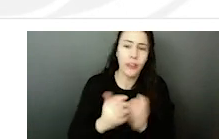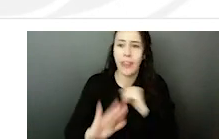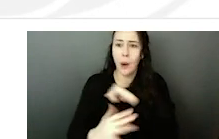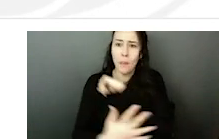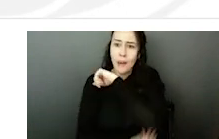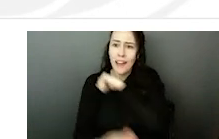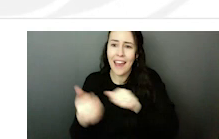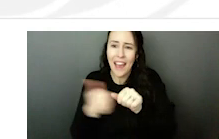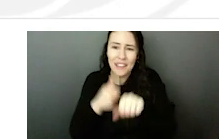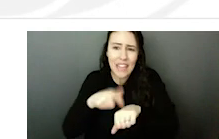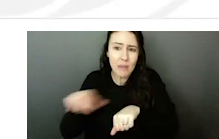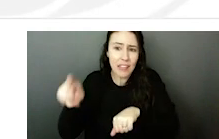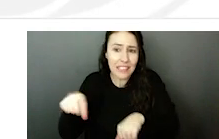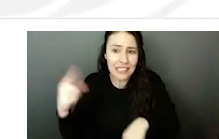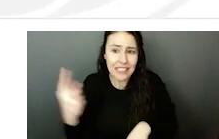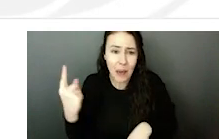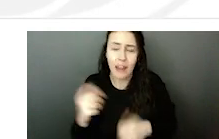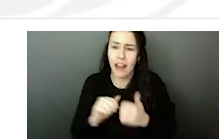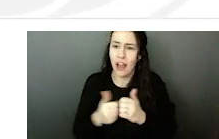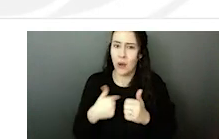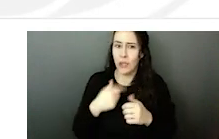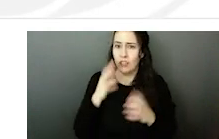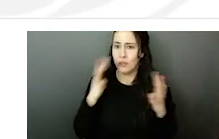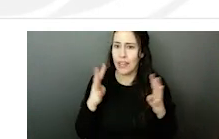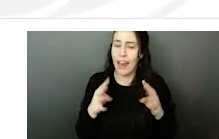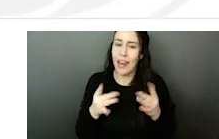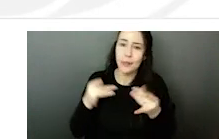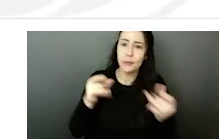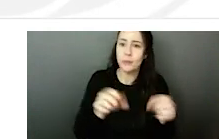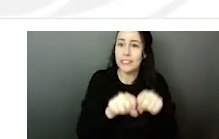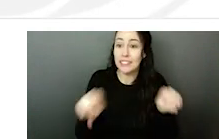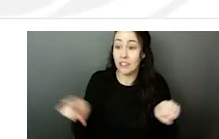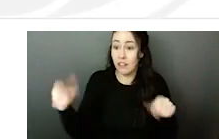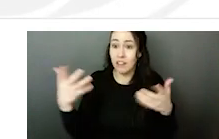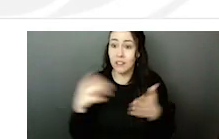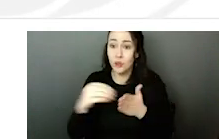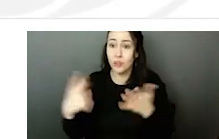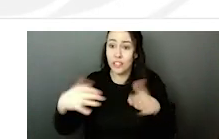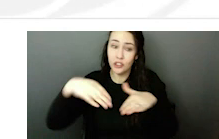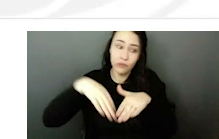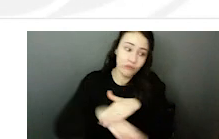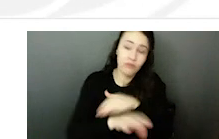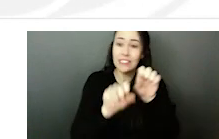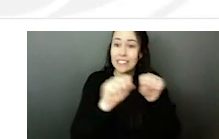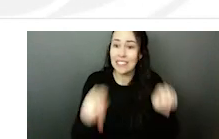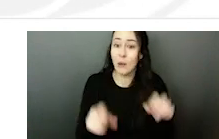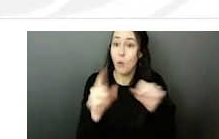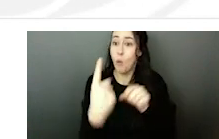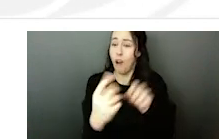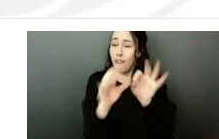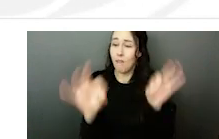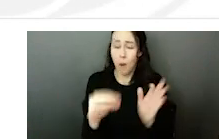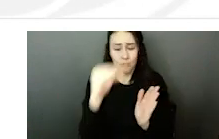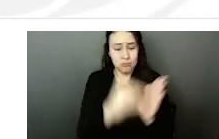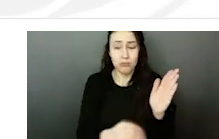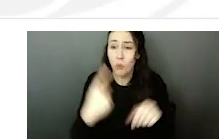some seamless systems where when a student enters our system, they fill out one form, they fill it out once, and we just connect them to all the resources